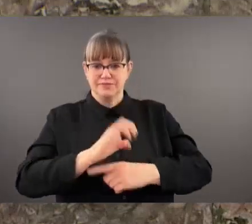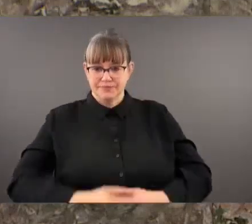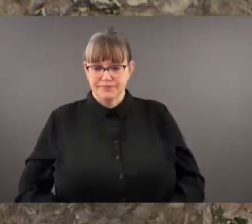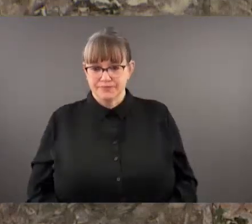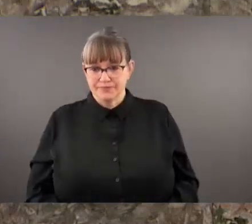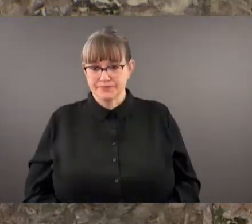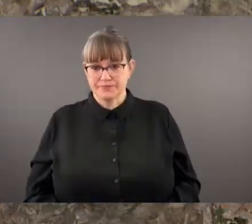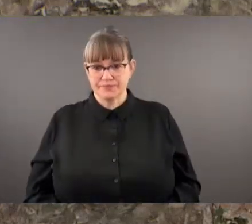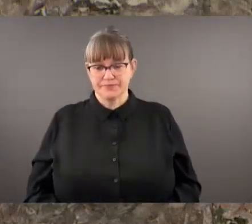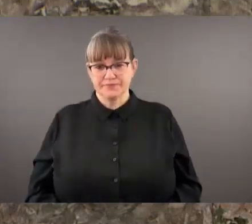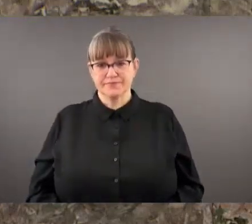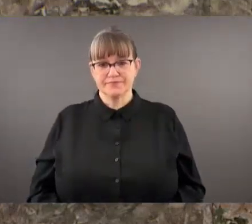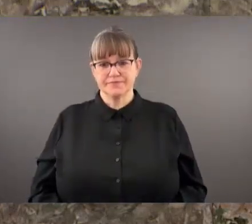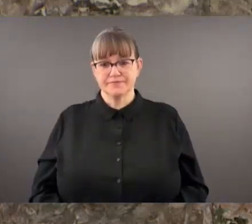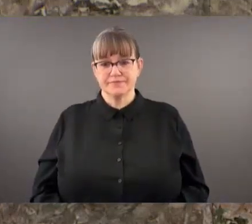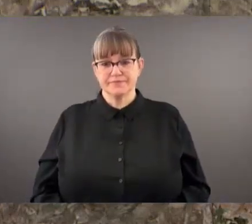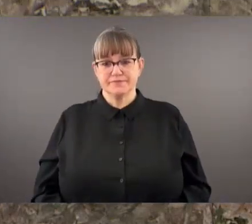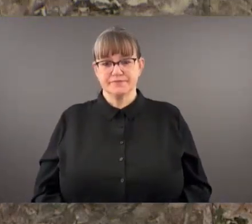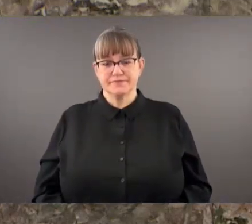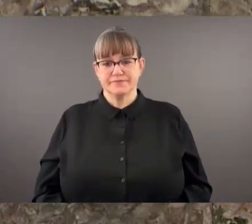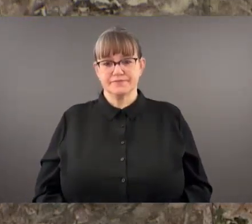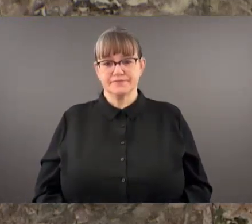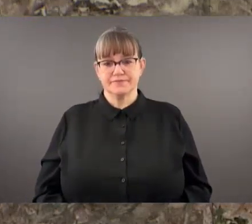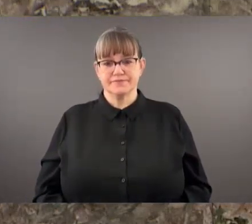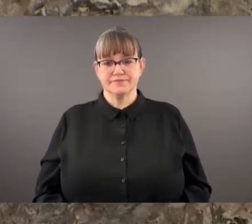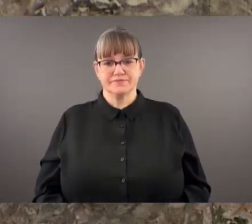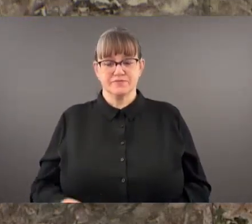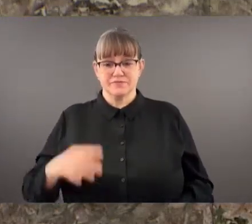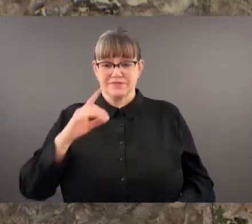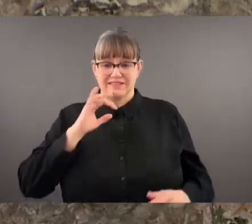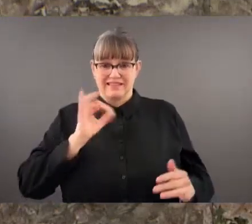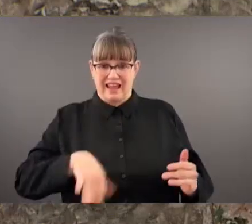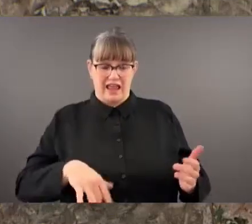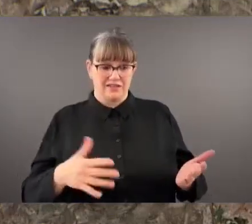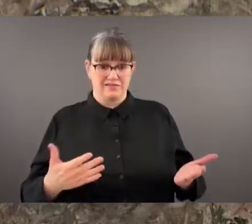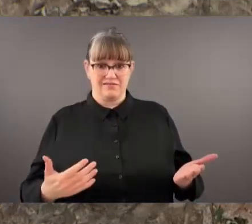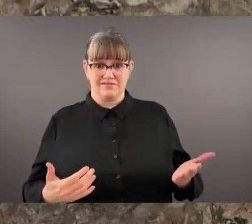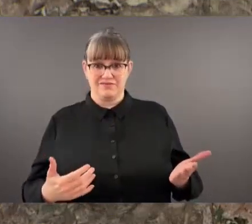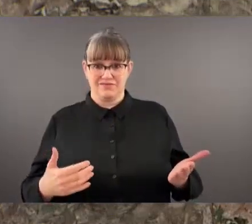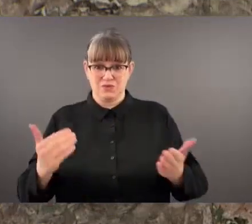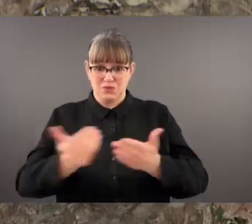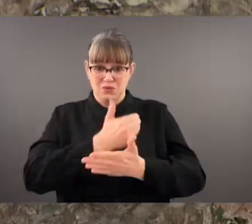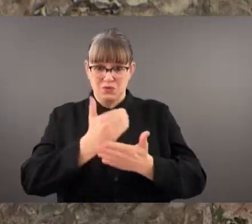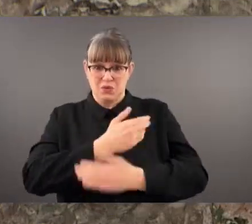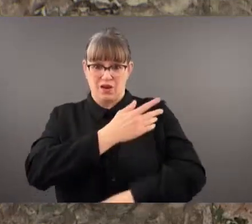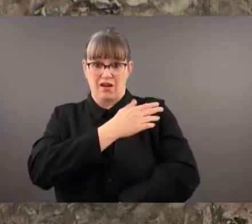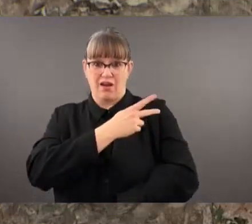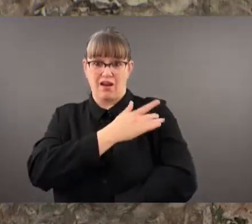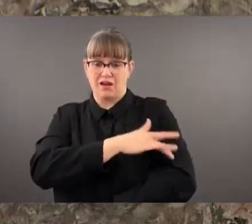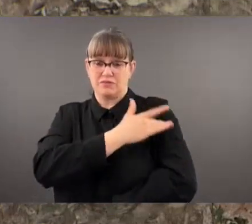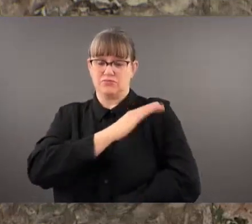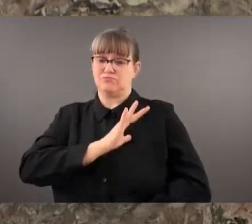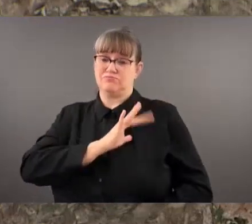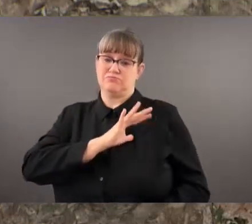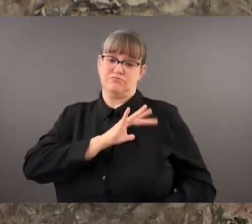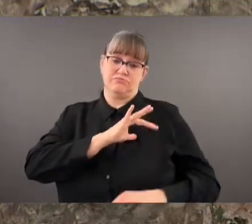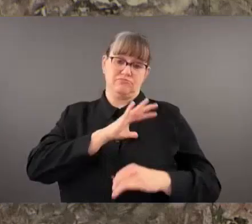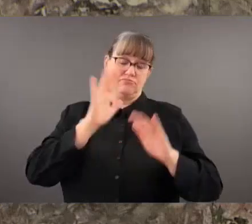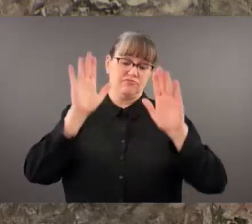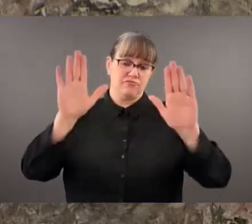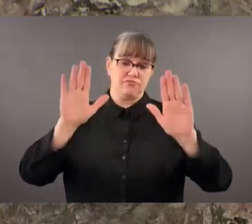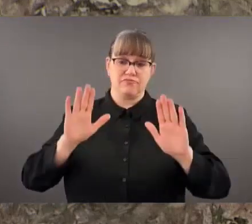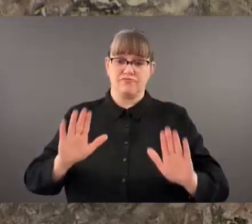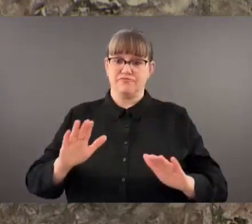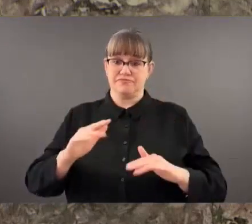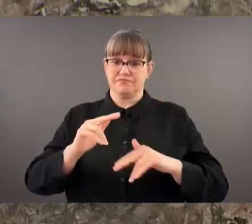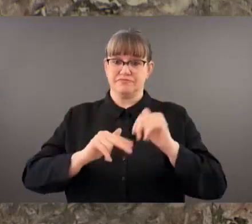This is an absolutely phenomenal facility that is providing care to people in the region, including people